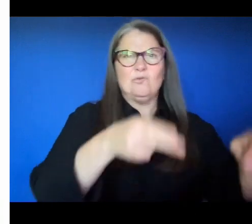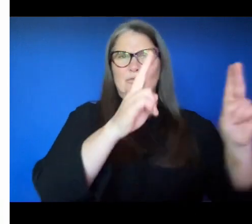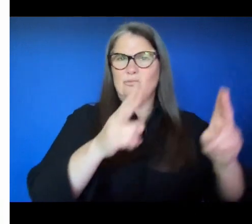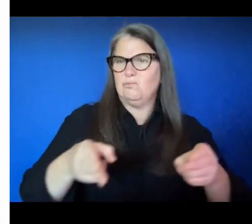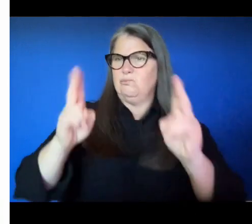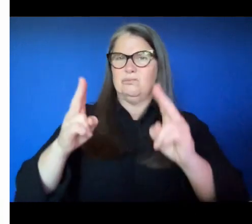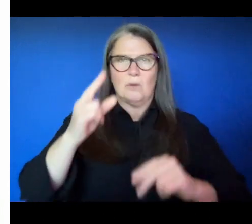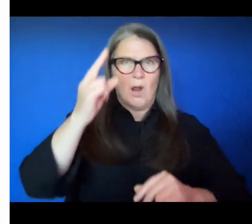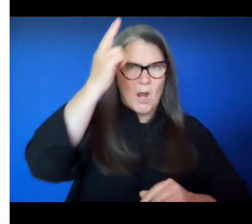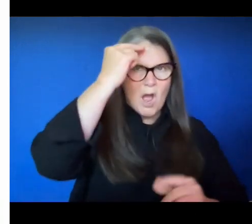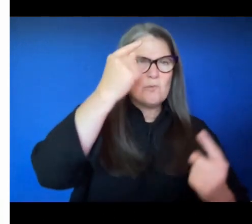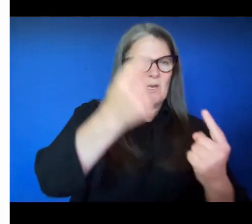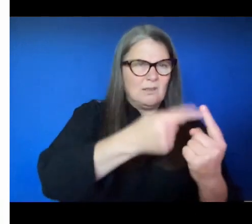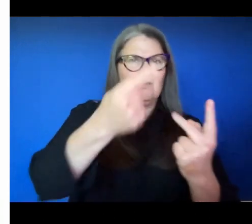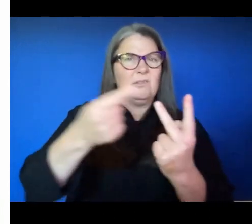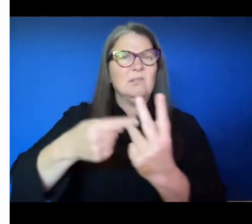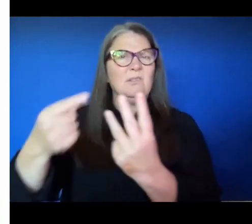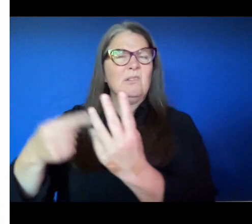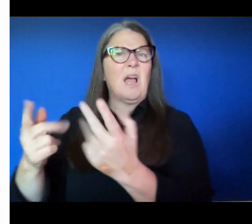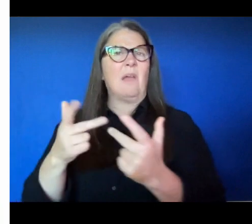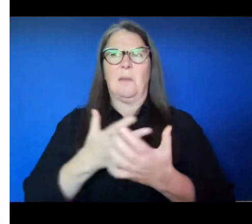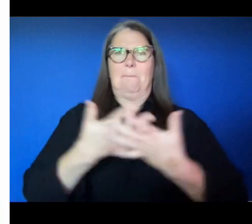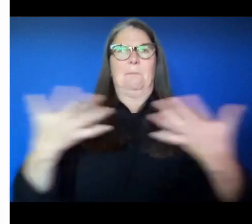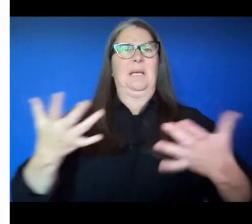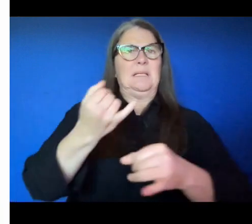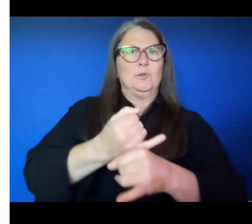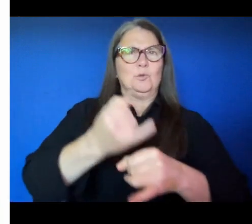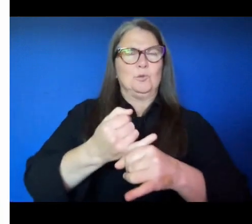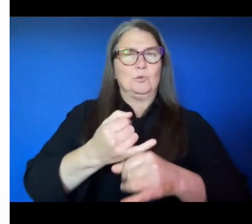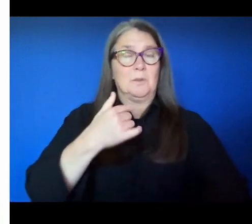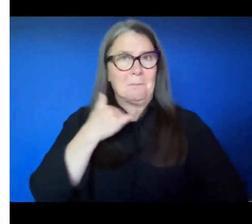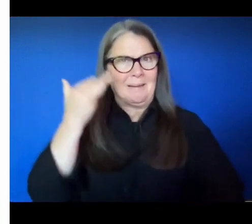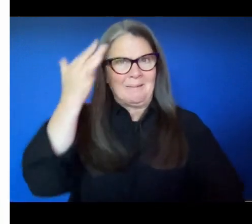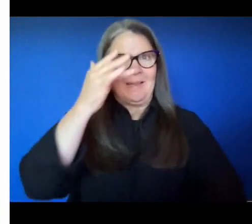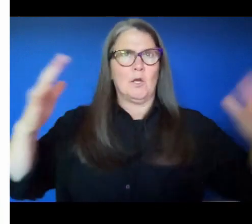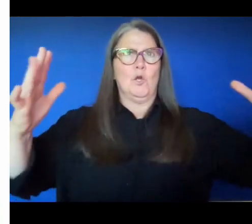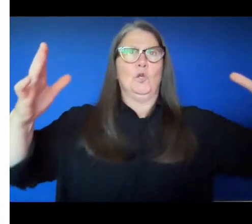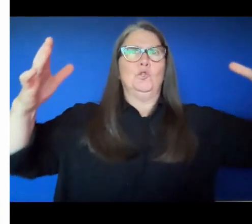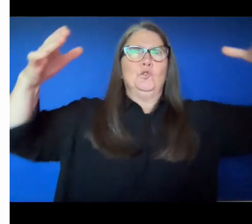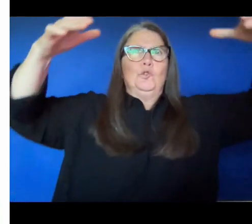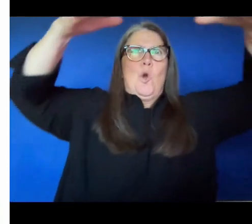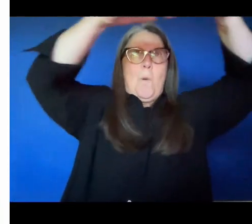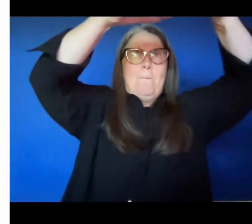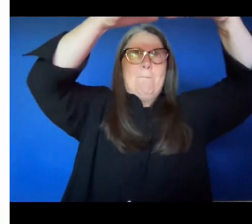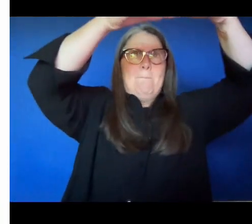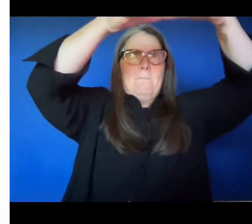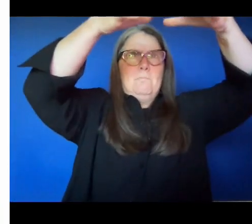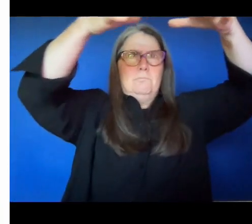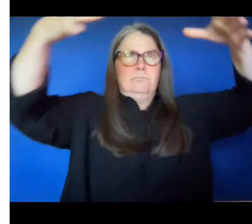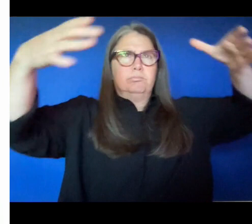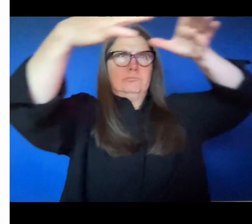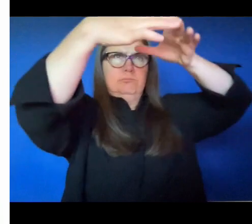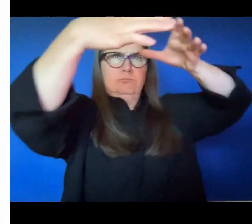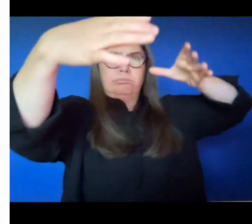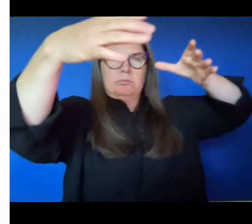just thinking about the idea of that dome on the top of that building ends up being what is crowning that, is